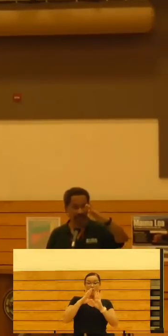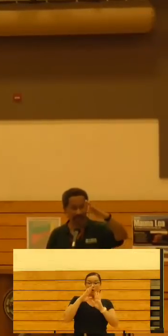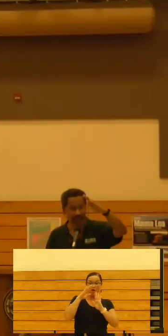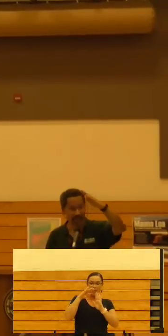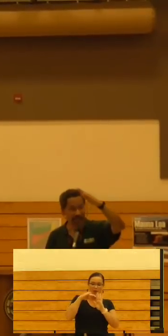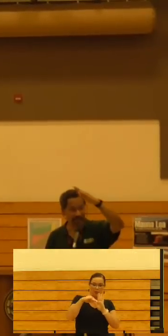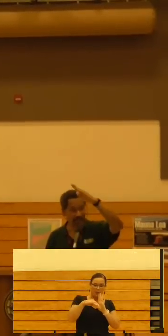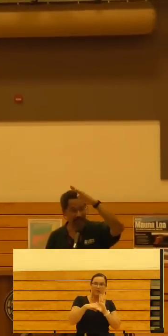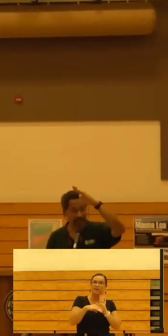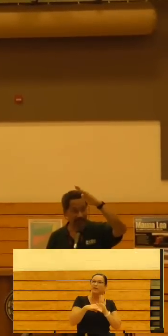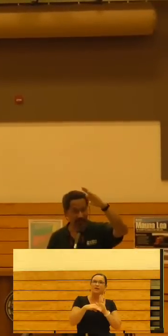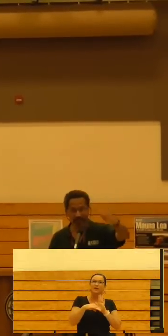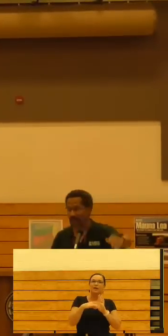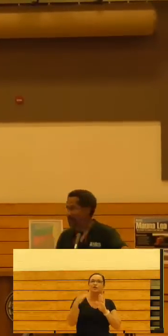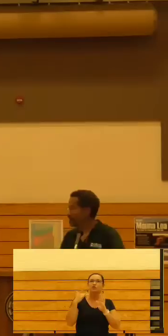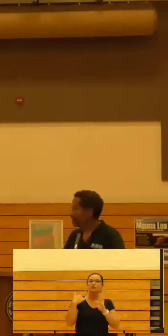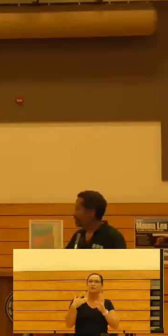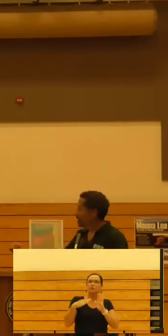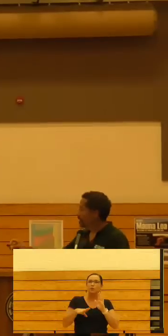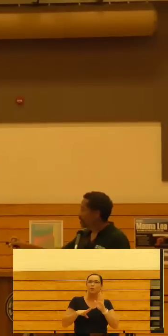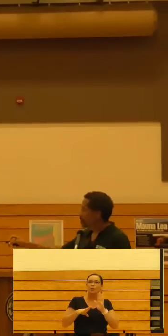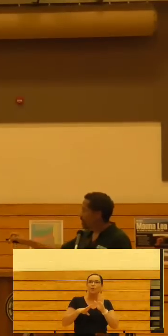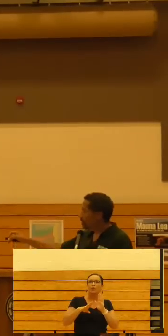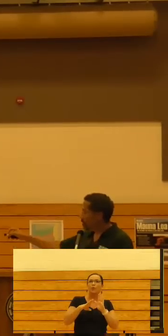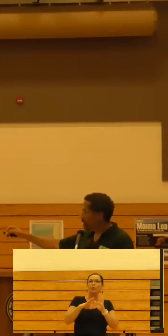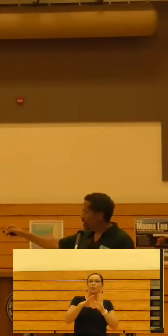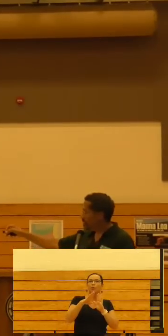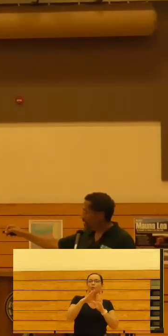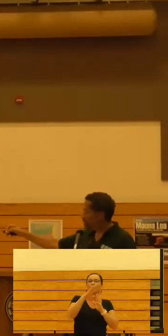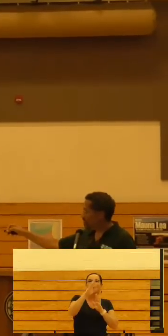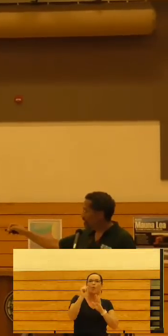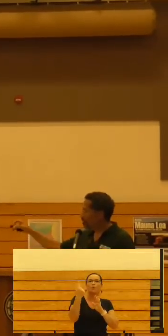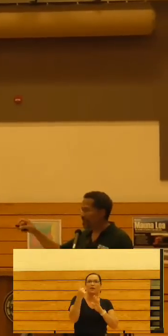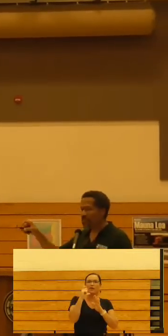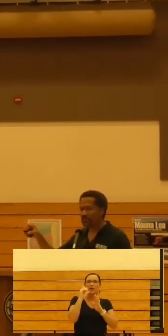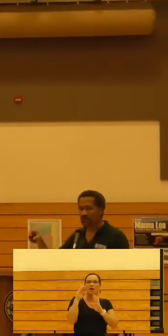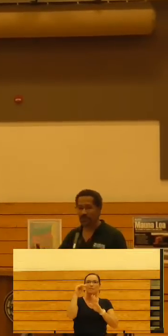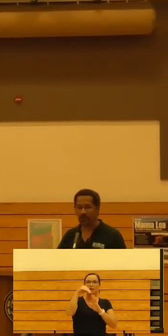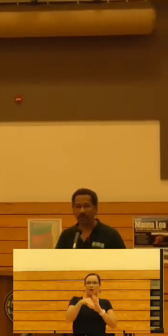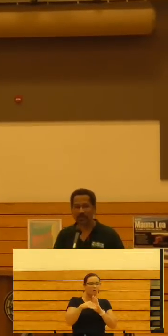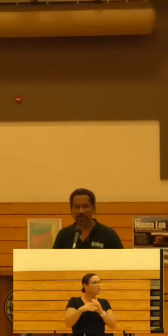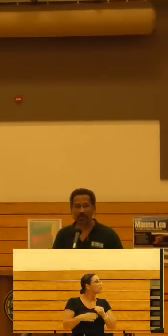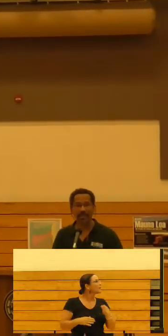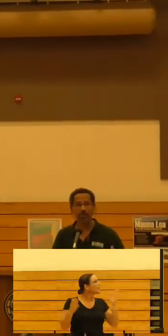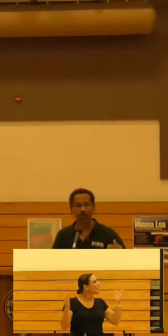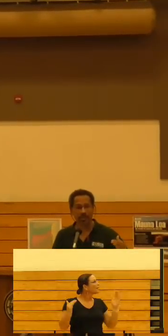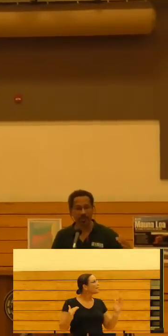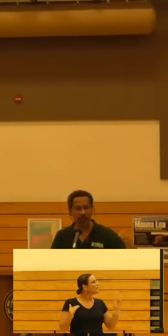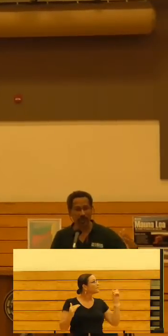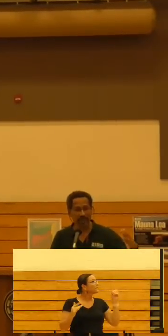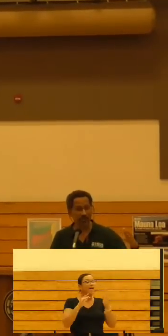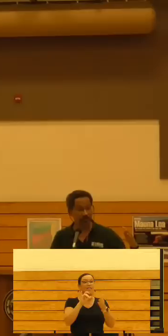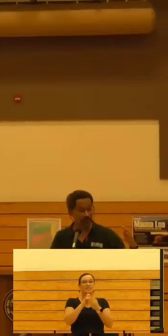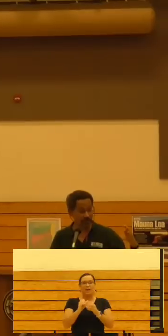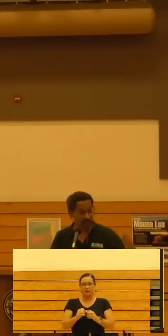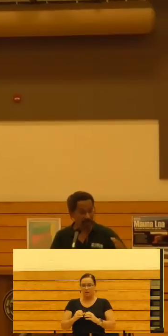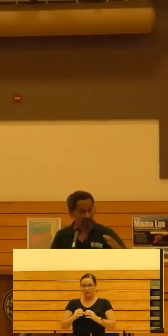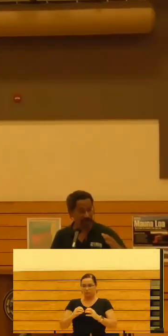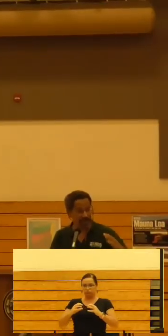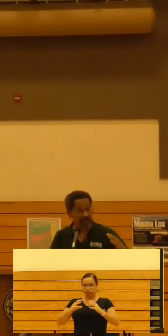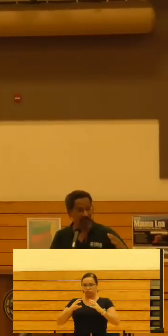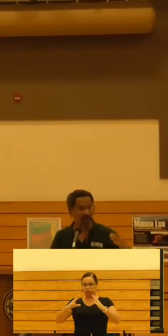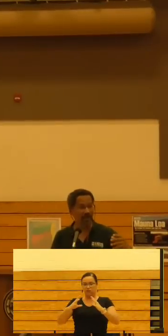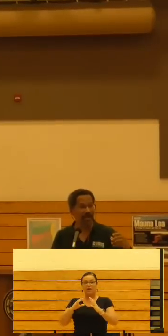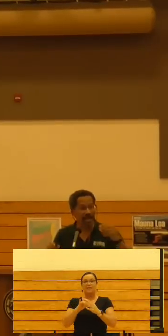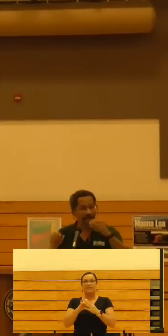climbing and climbing and climbing. We also expect to see the rates of deformation, increasing rates of